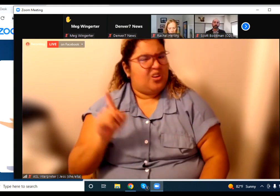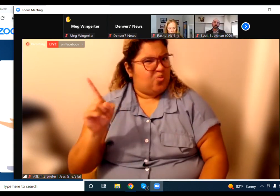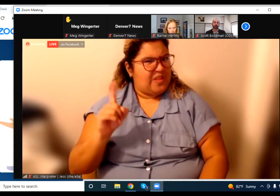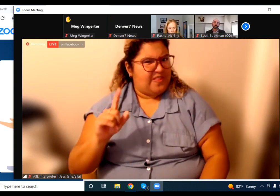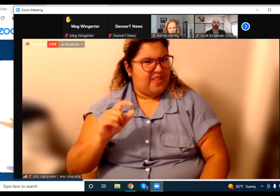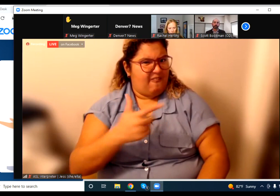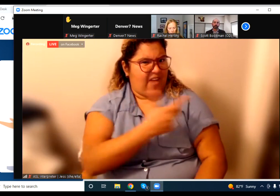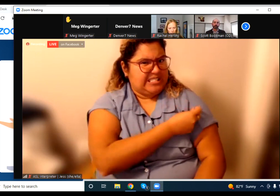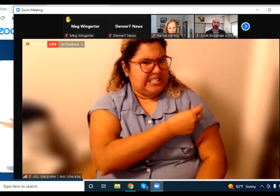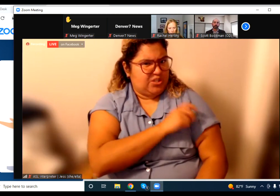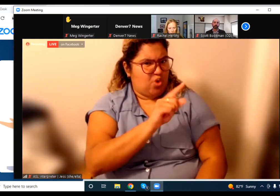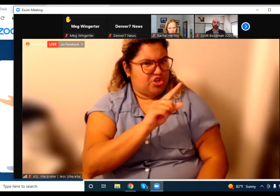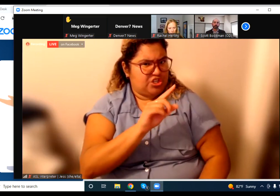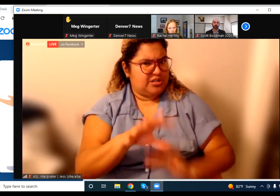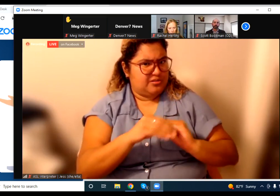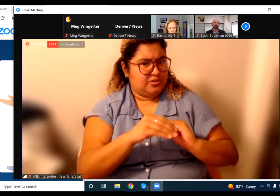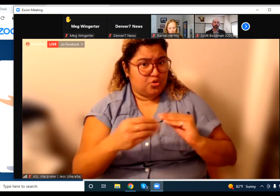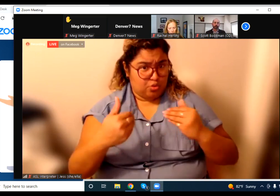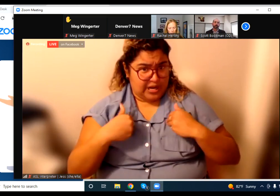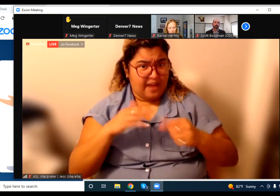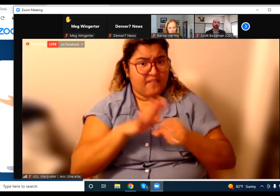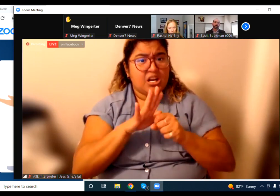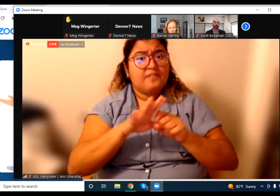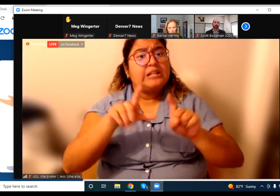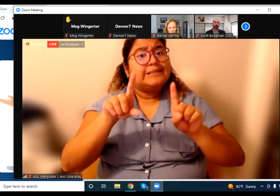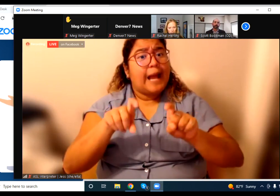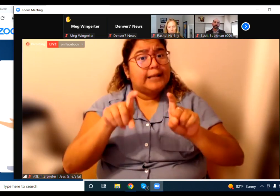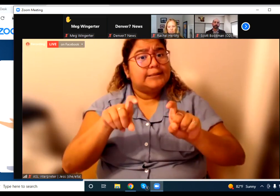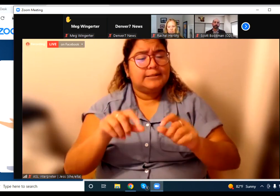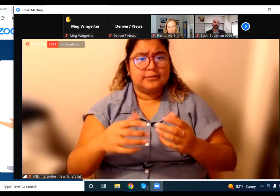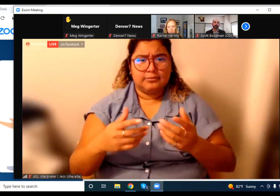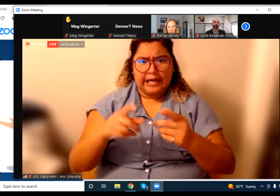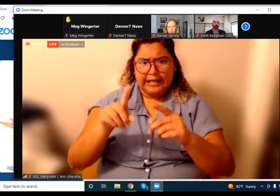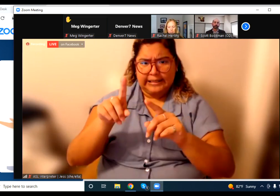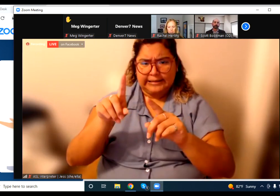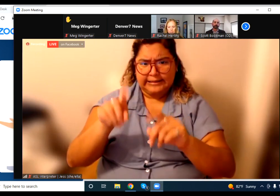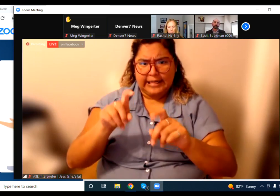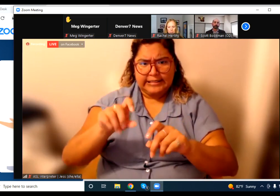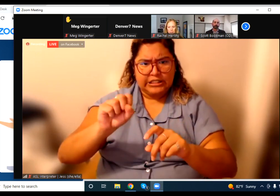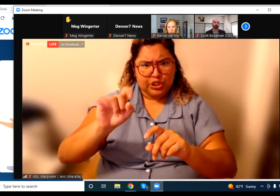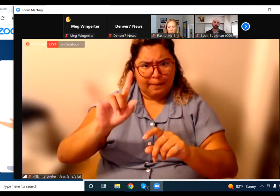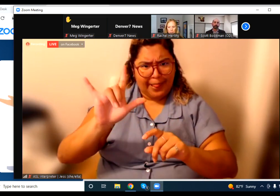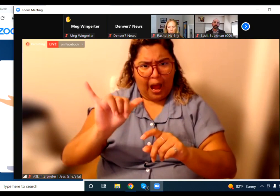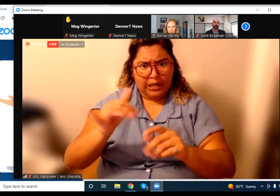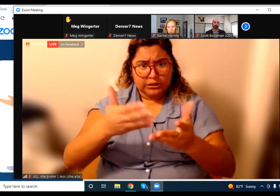do we have enough tests? How are we doing with the testing supply,